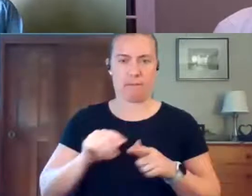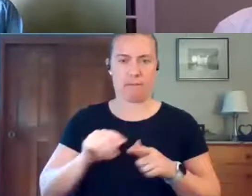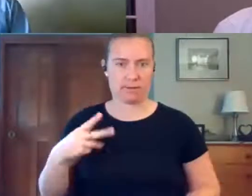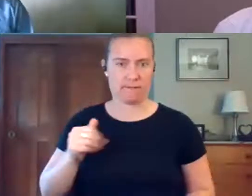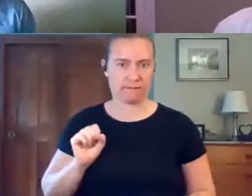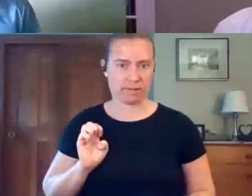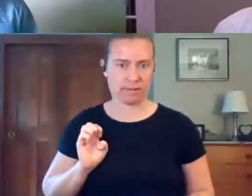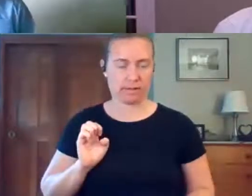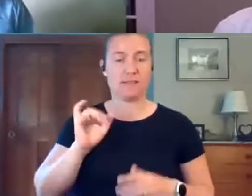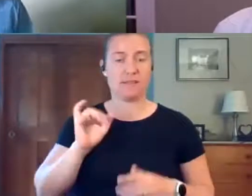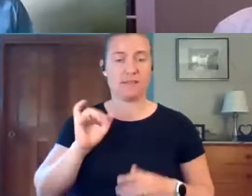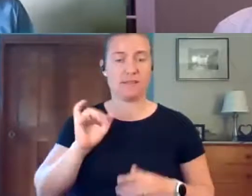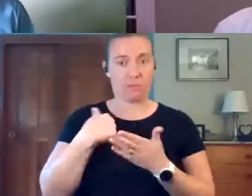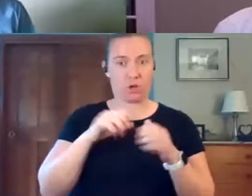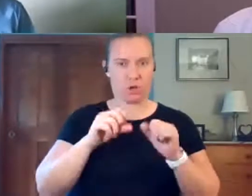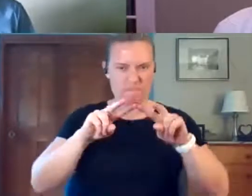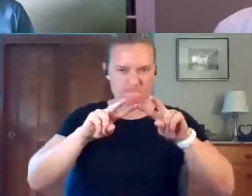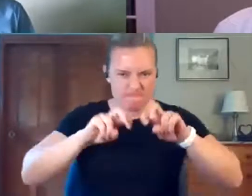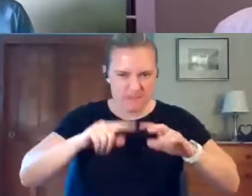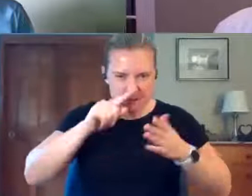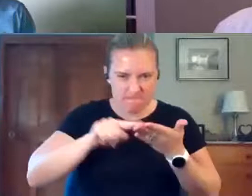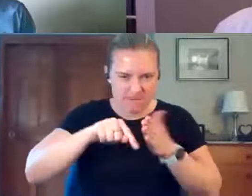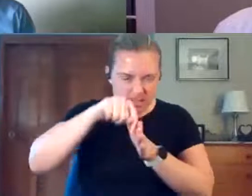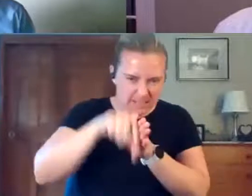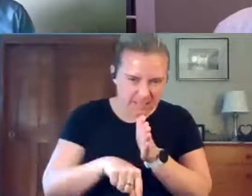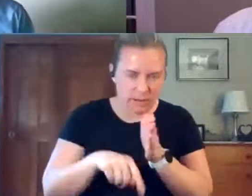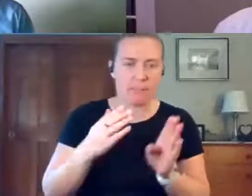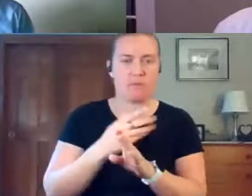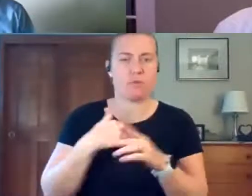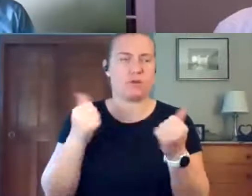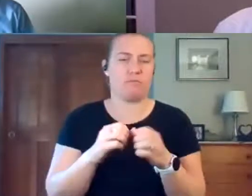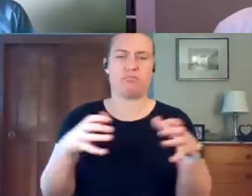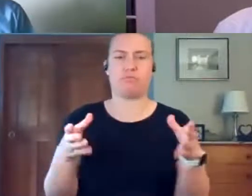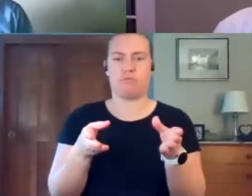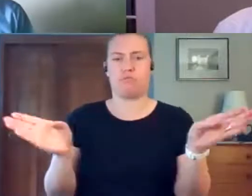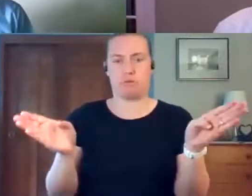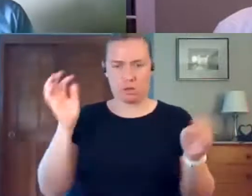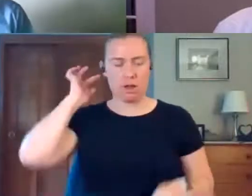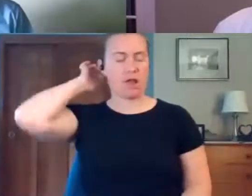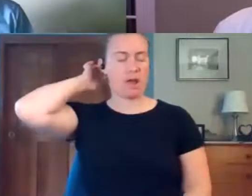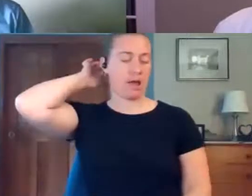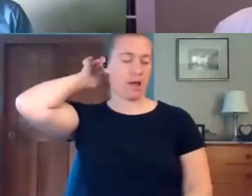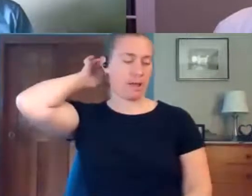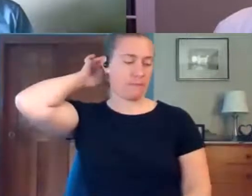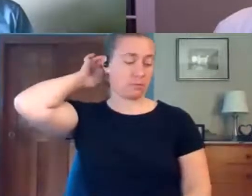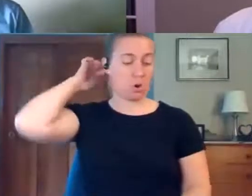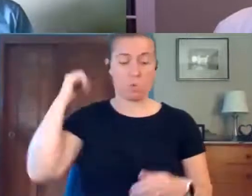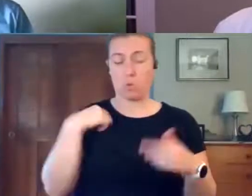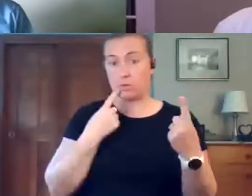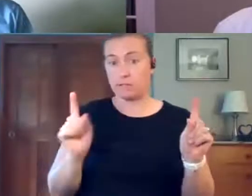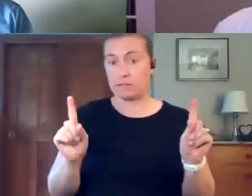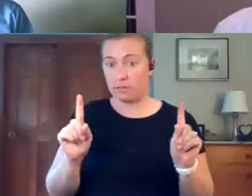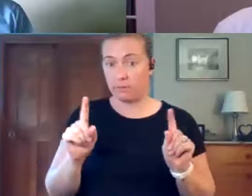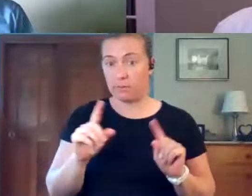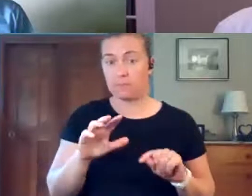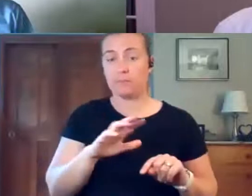dig deeply before trying to scale this approach up. And so we were successful, and took our